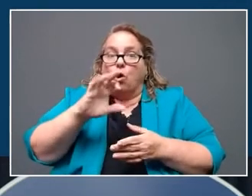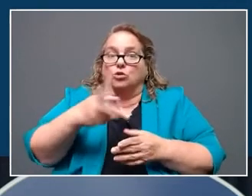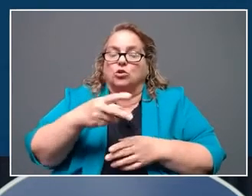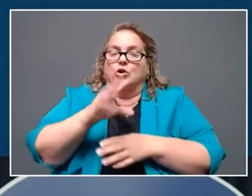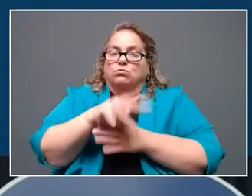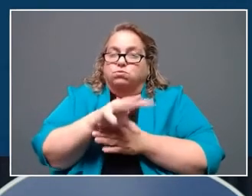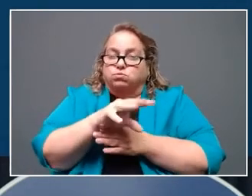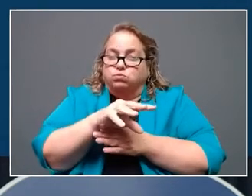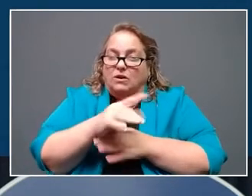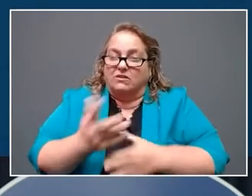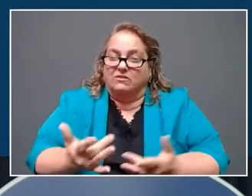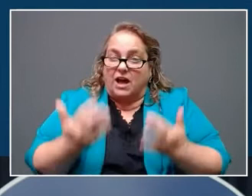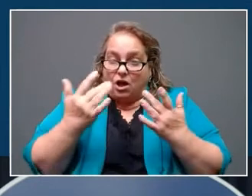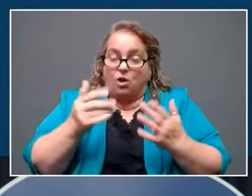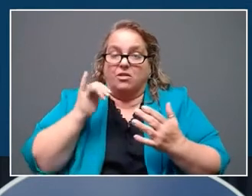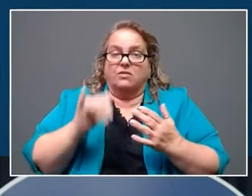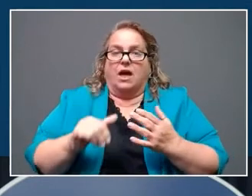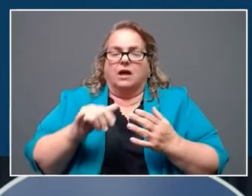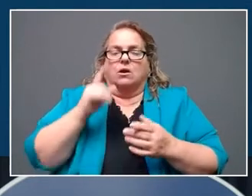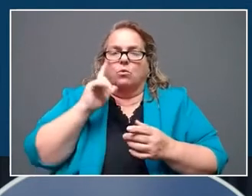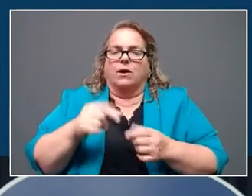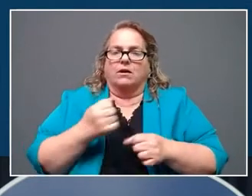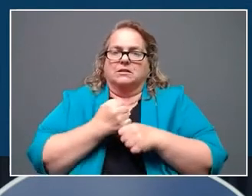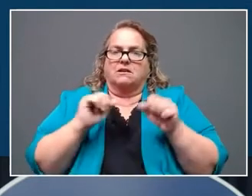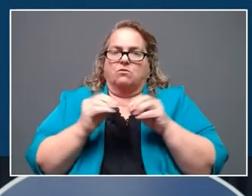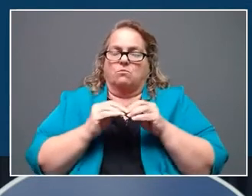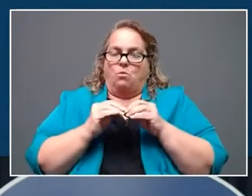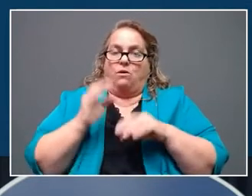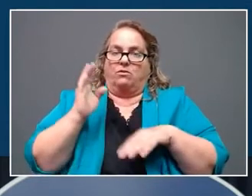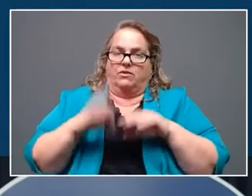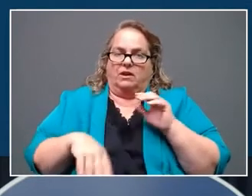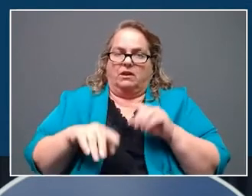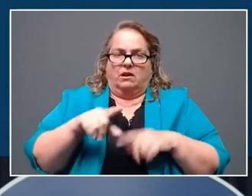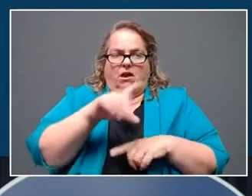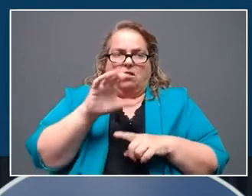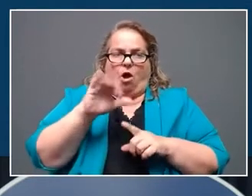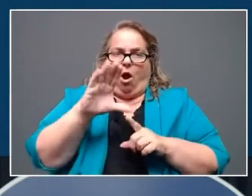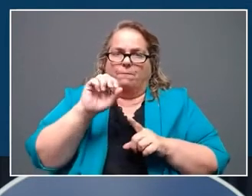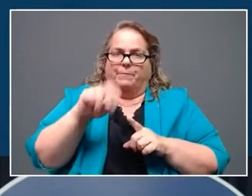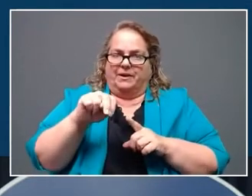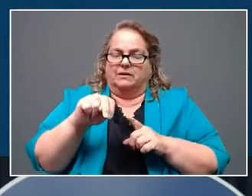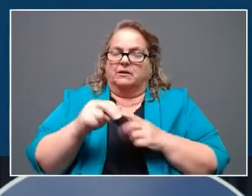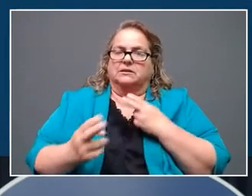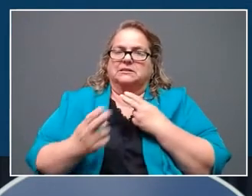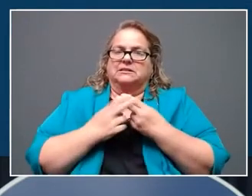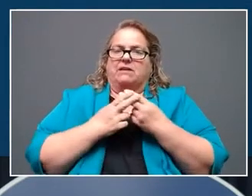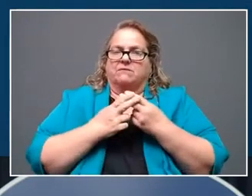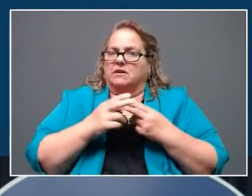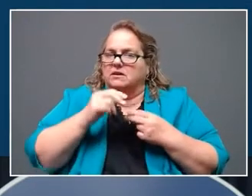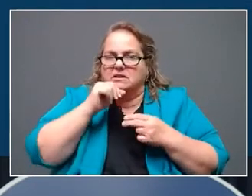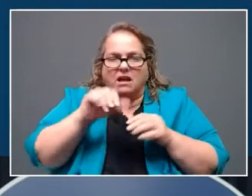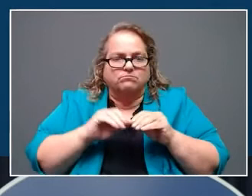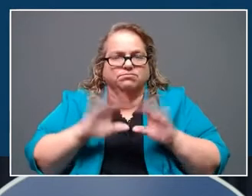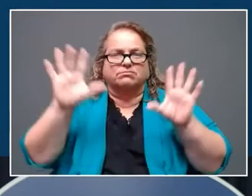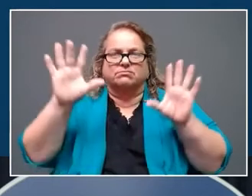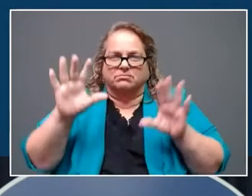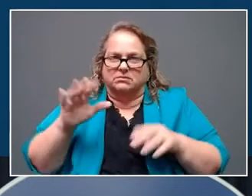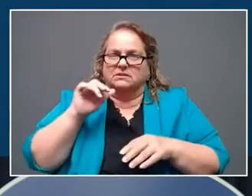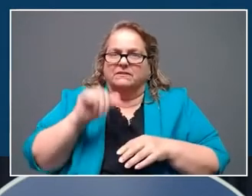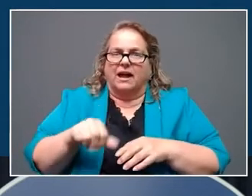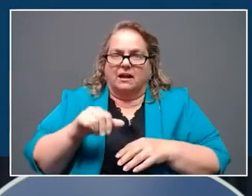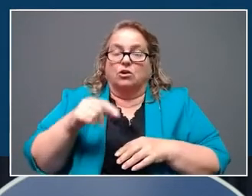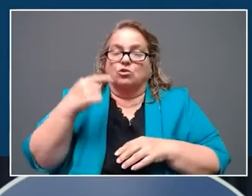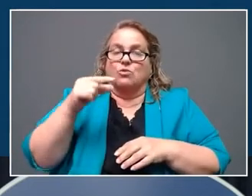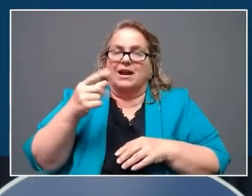provide a safer alternative to traditional welding torches, which require the storage of compressed gas and can emit harmful greenhouse